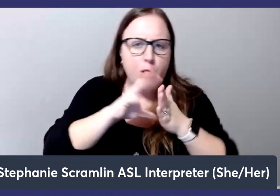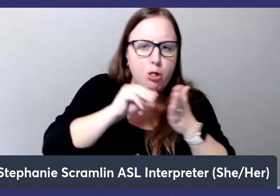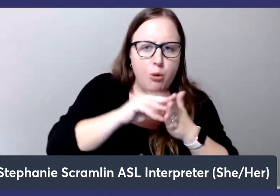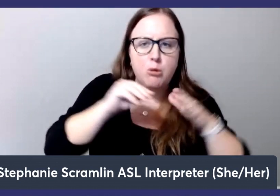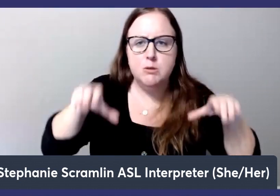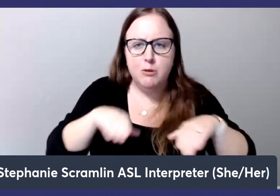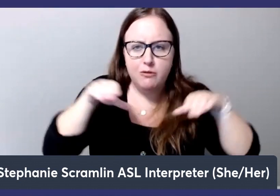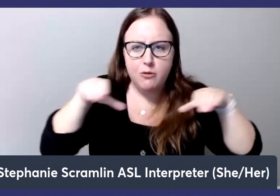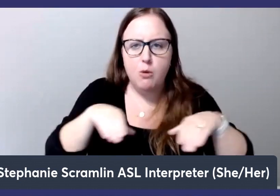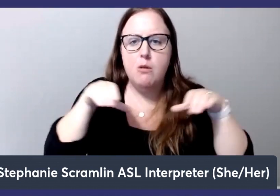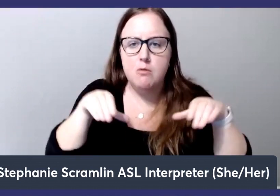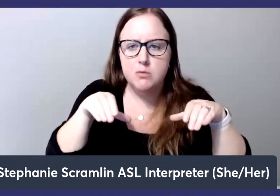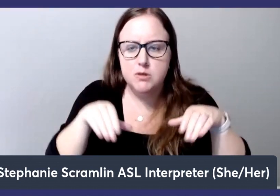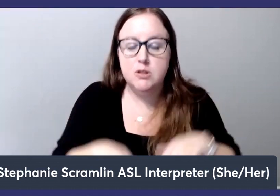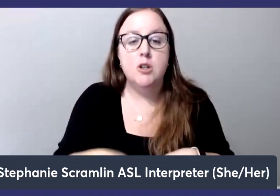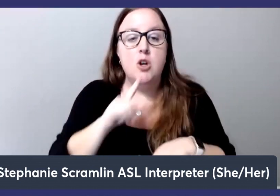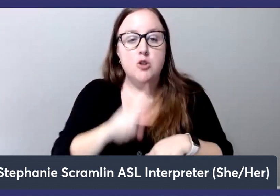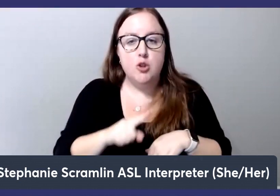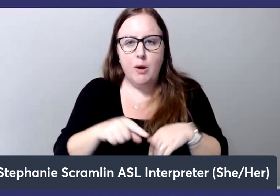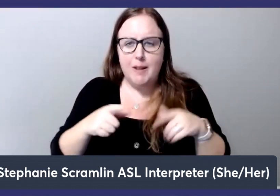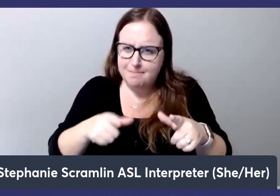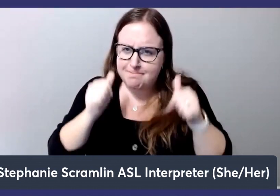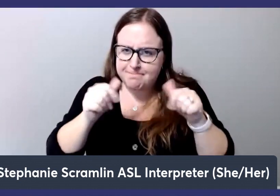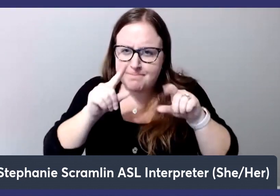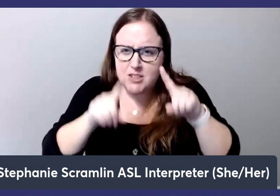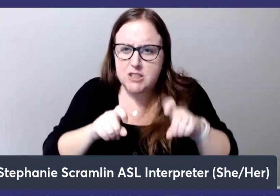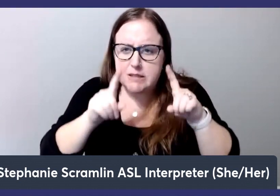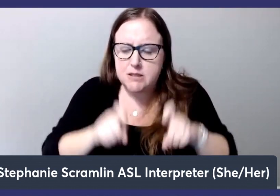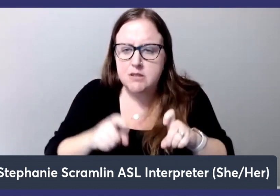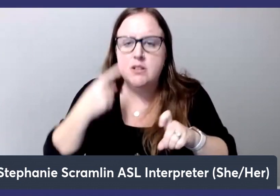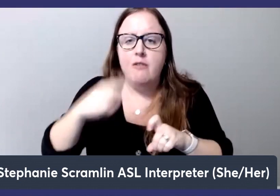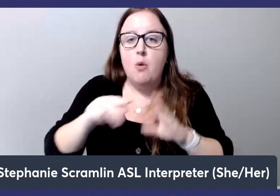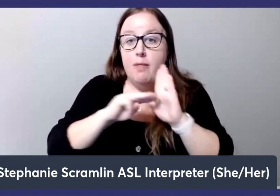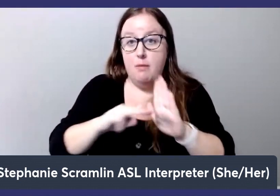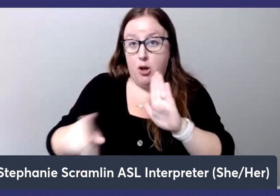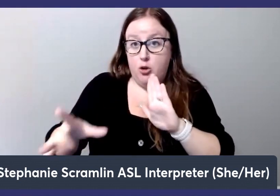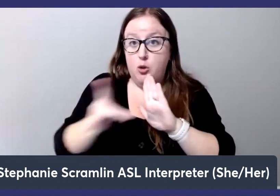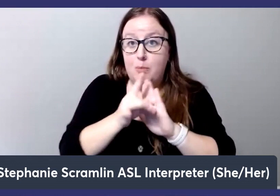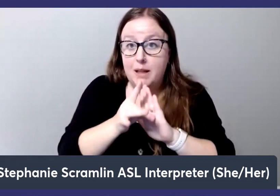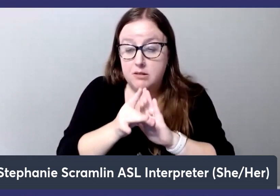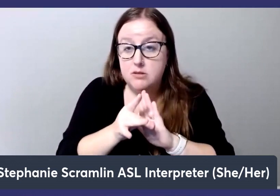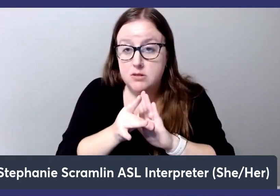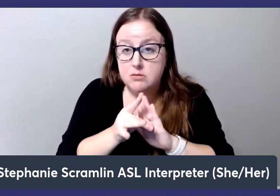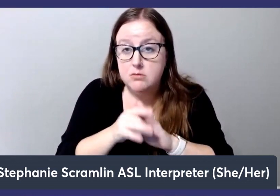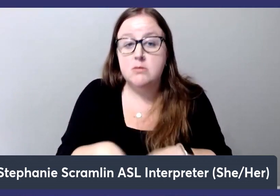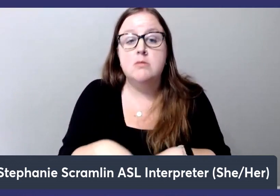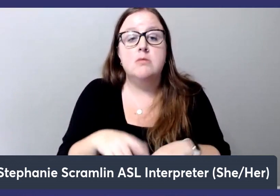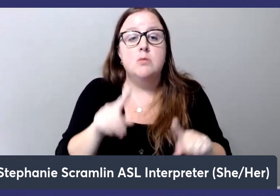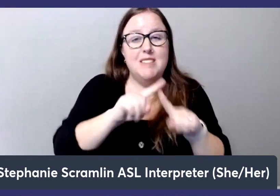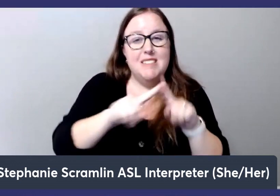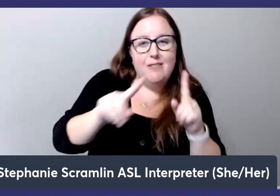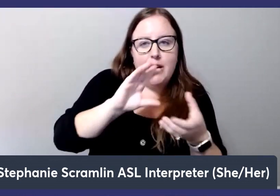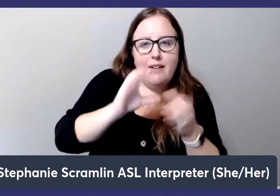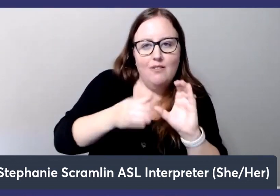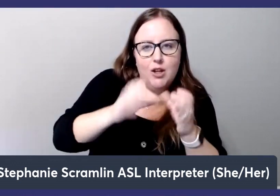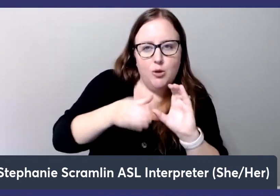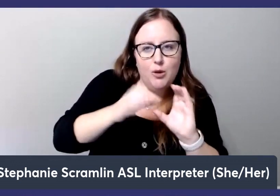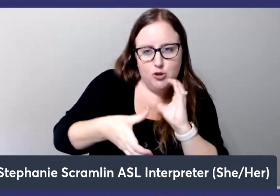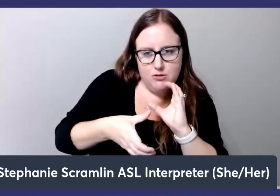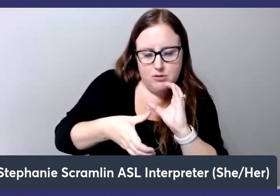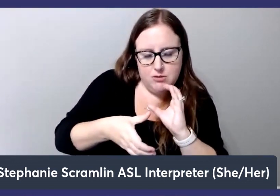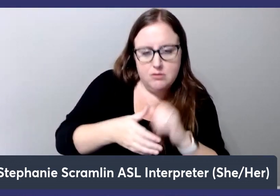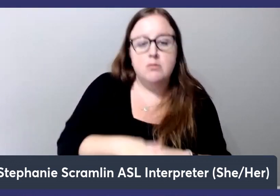you're essentially doing rapid experimentation for the model you picked with different configurations, right? And